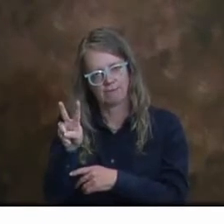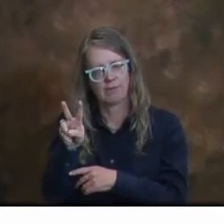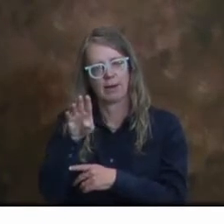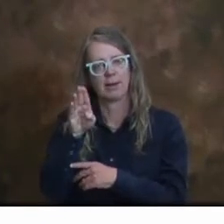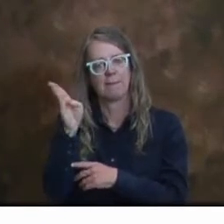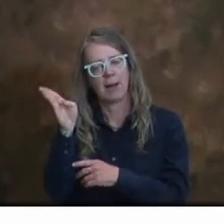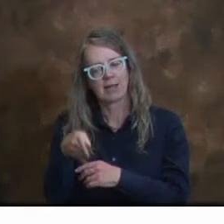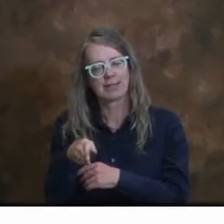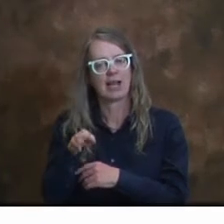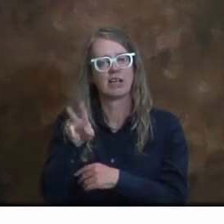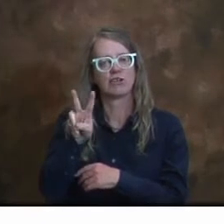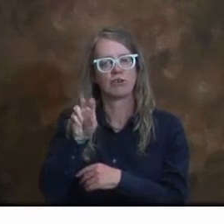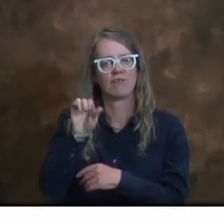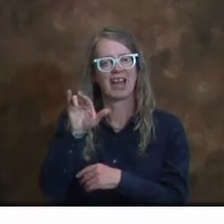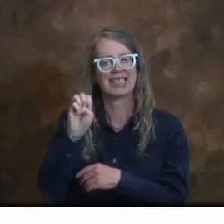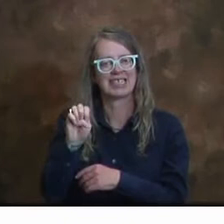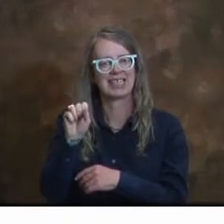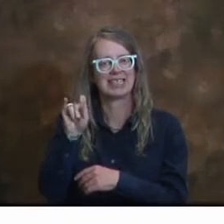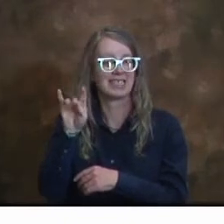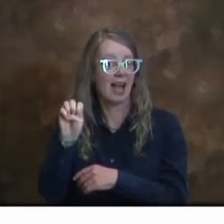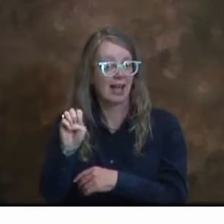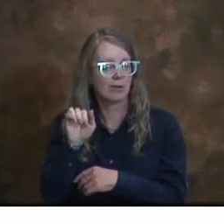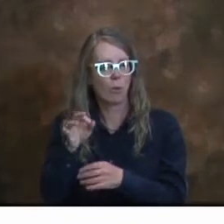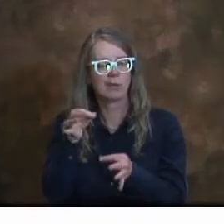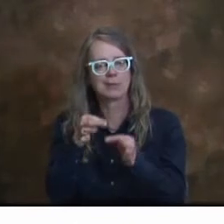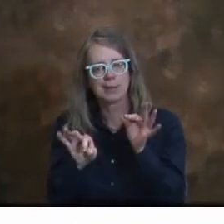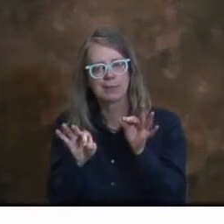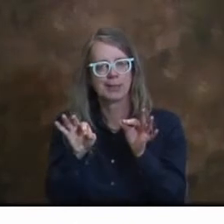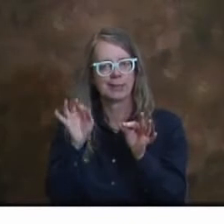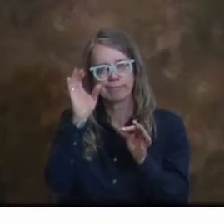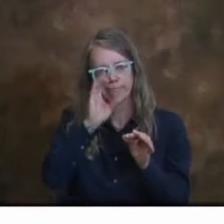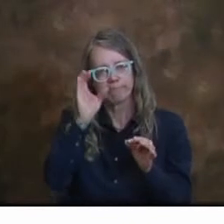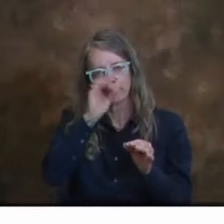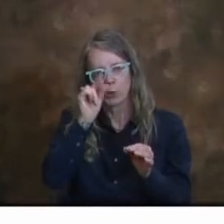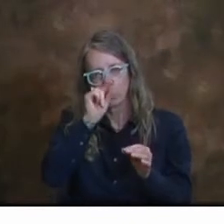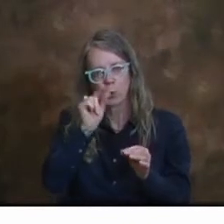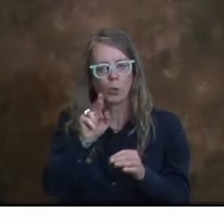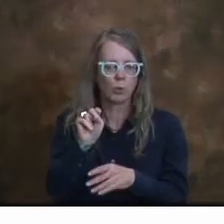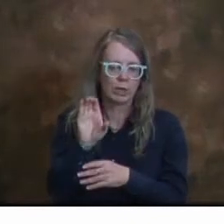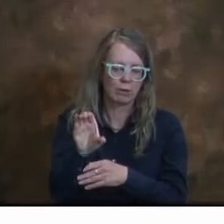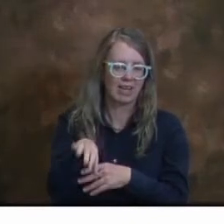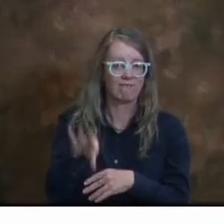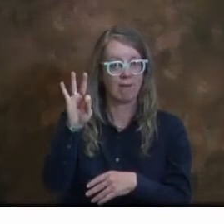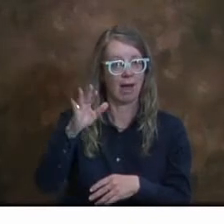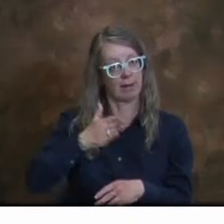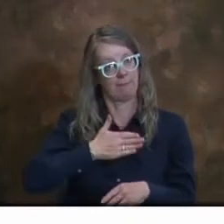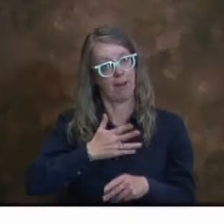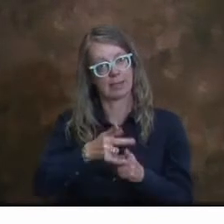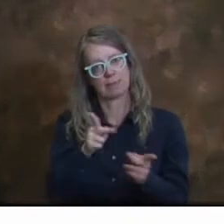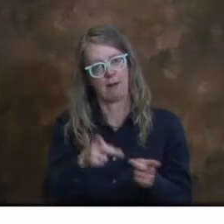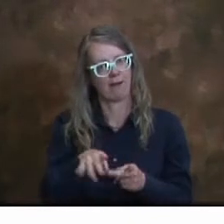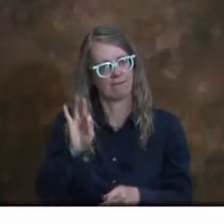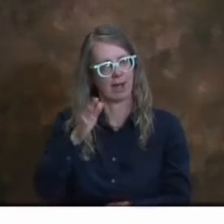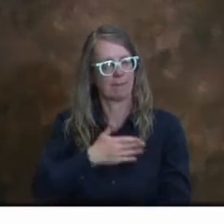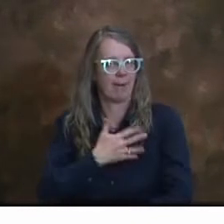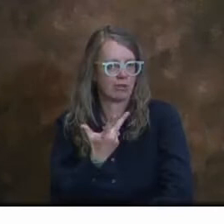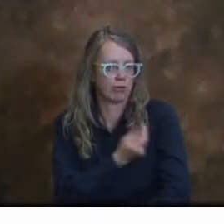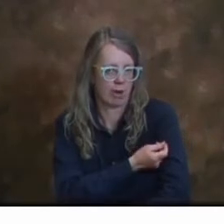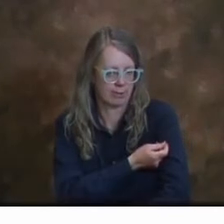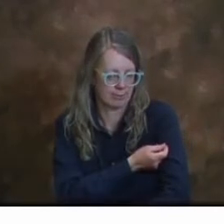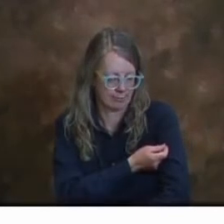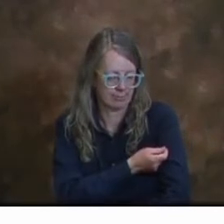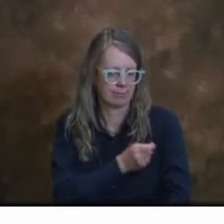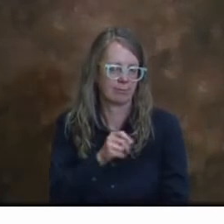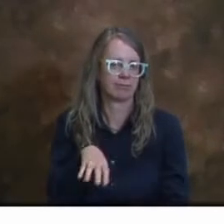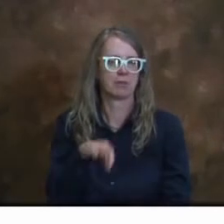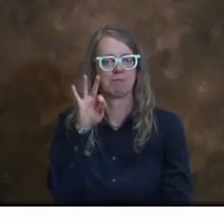ncdhhs.gov/vaccine site, or just simply Google North Carolina, find my spot, find my shot, to find a